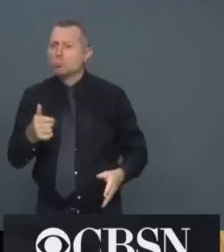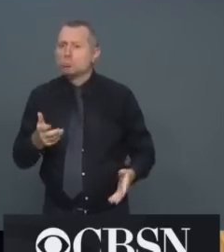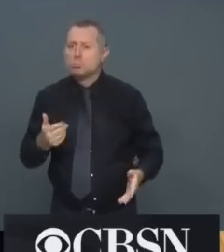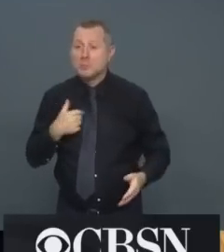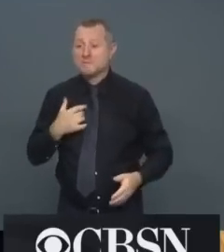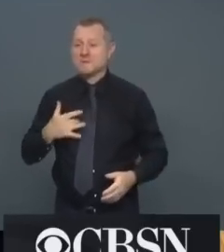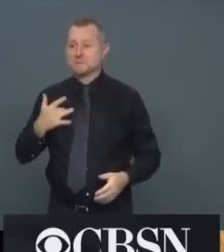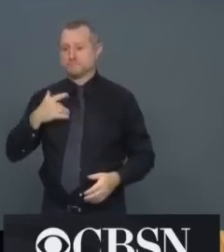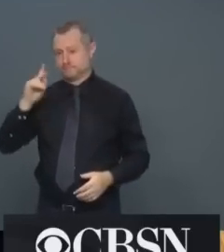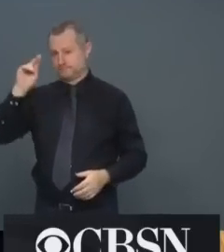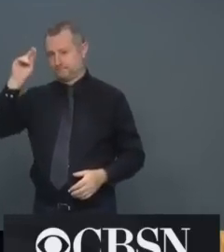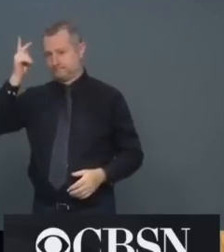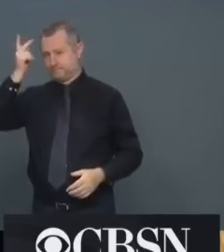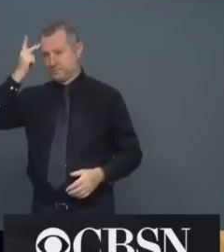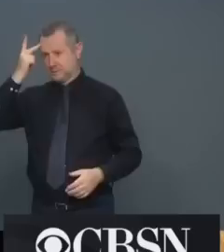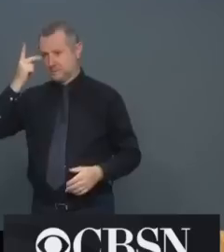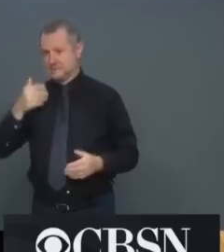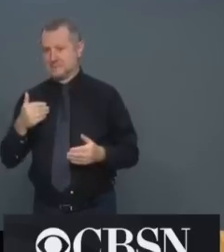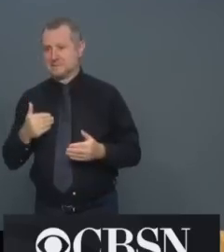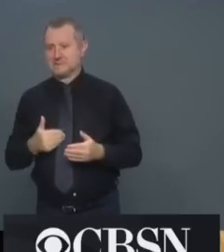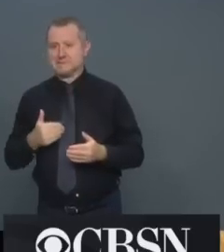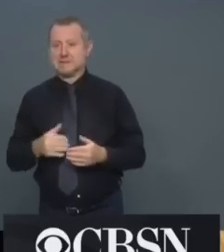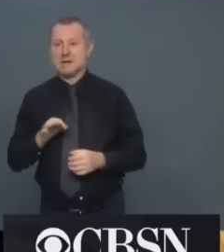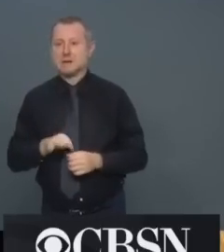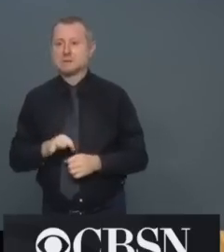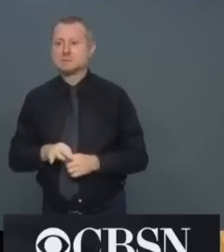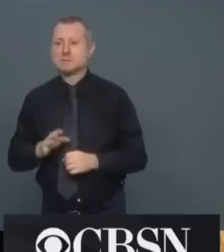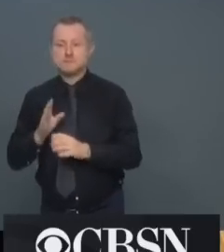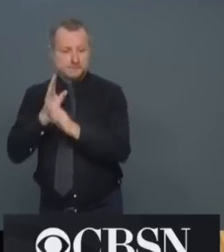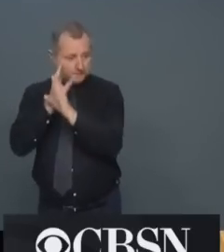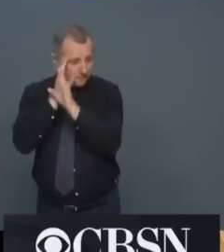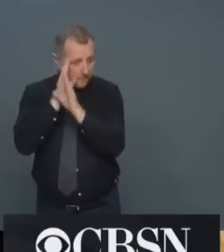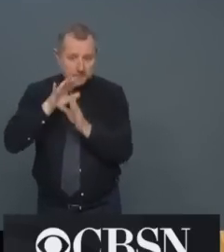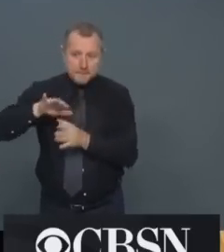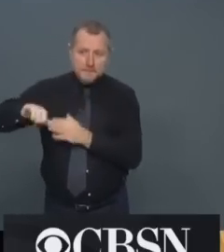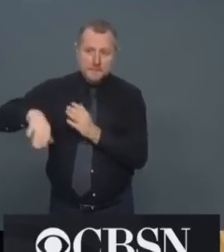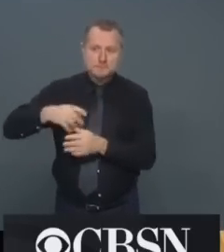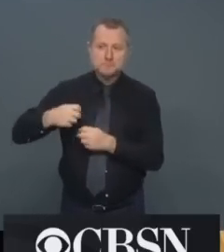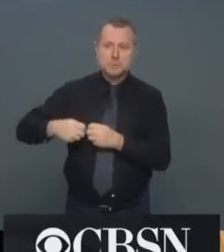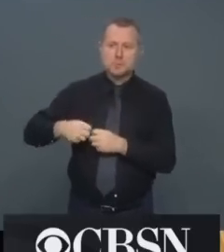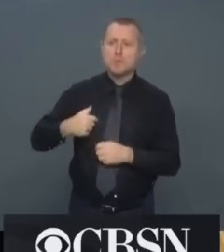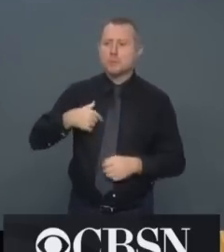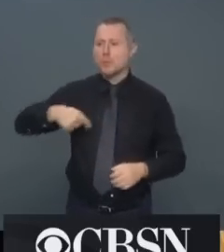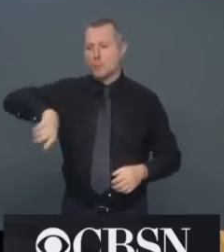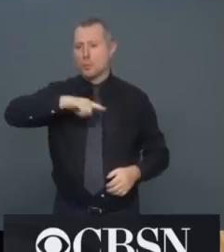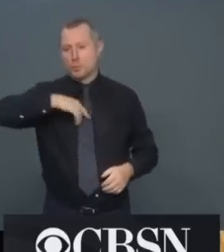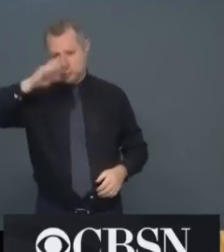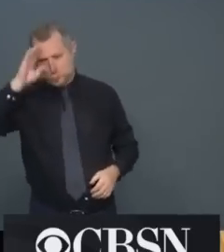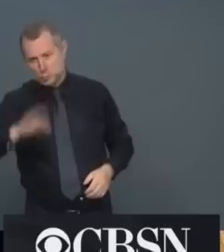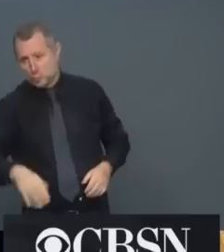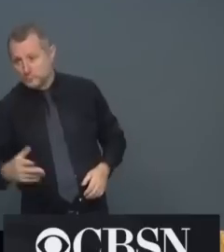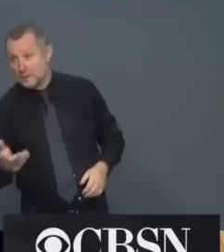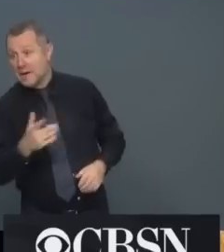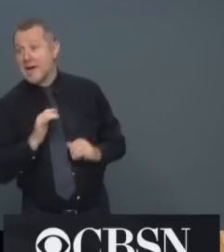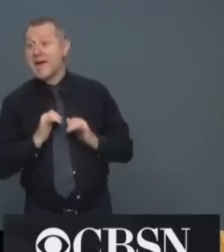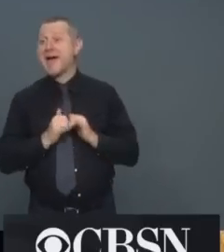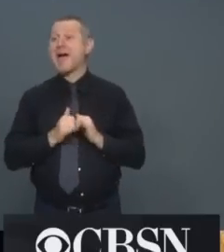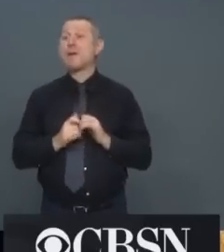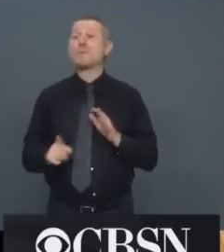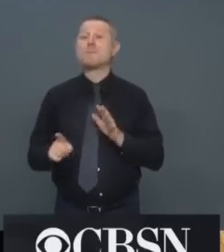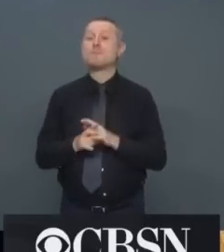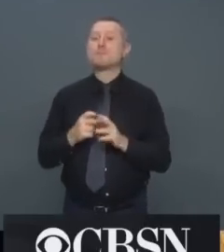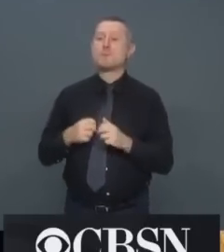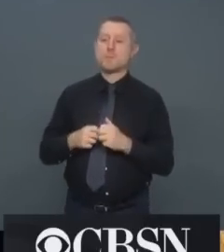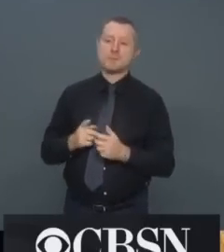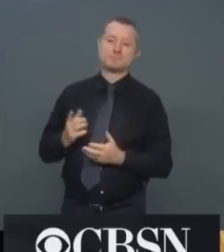to continue to pretend that this doesn't exist. We're all aware that it exists. We're all very aware of how it got here to begin with. So this is a situation that we have